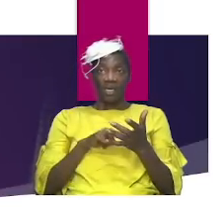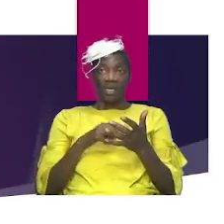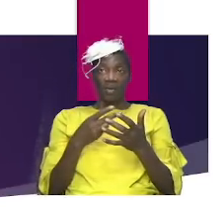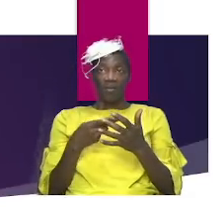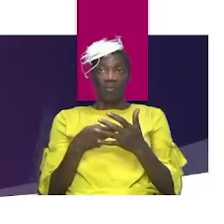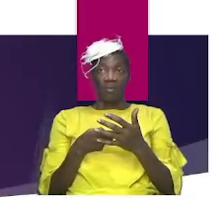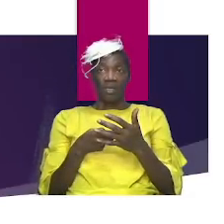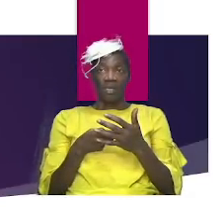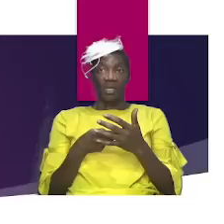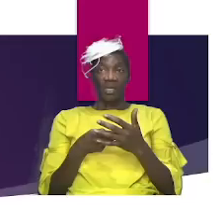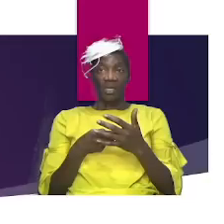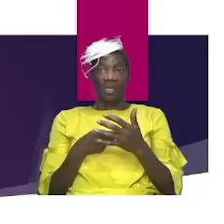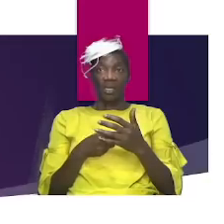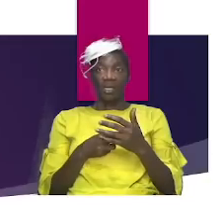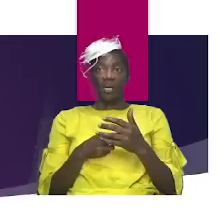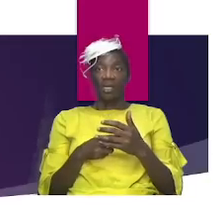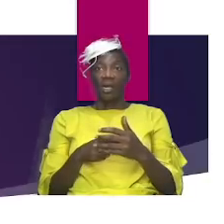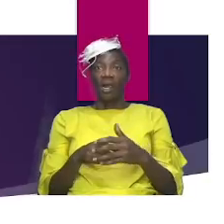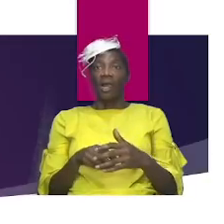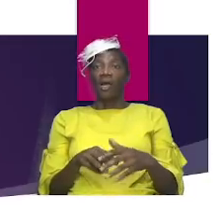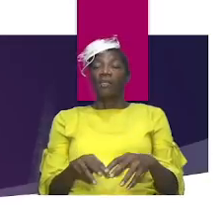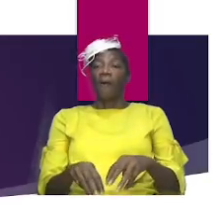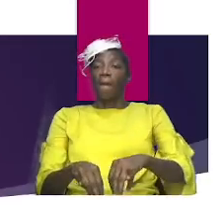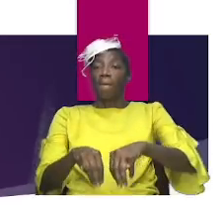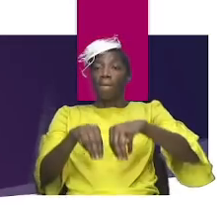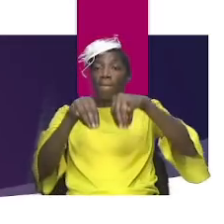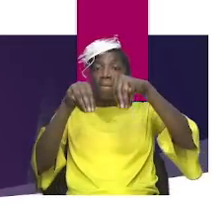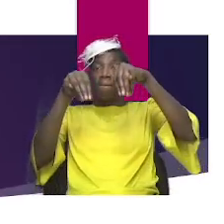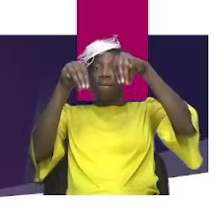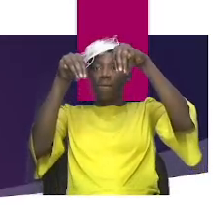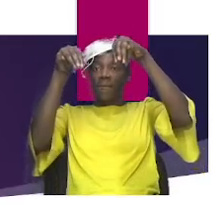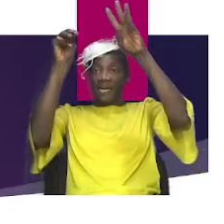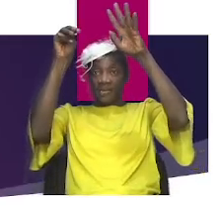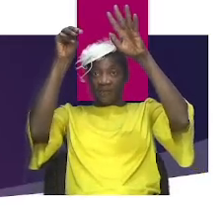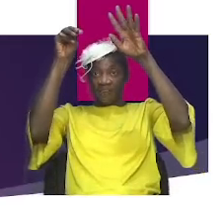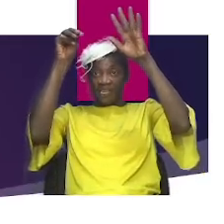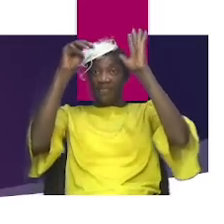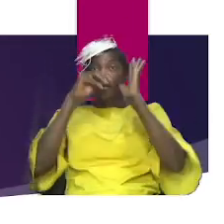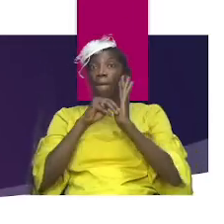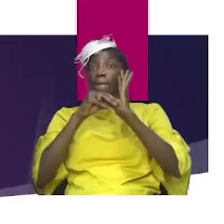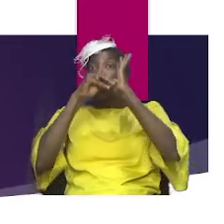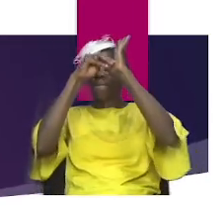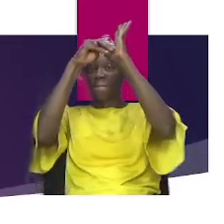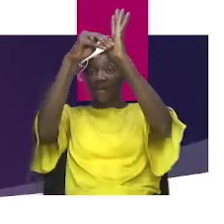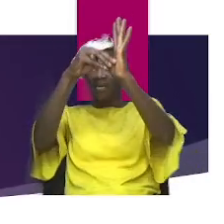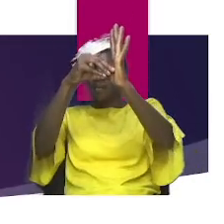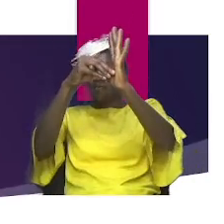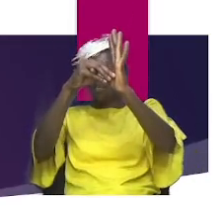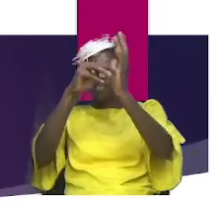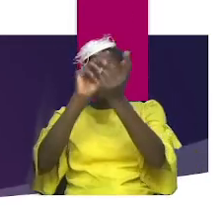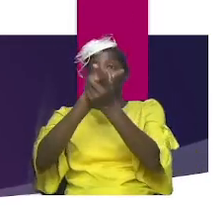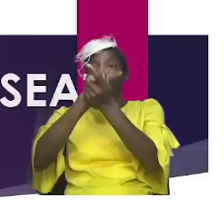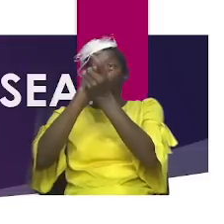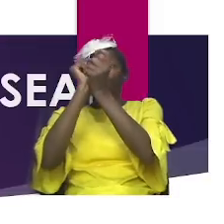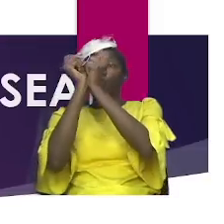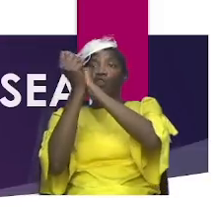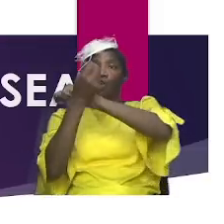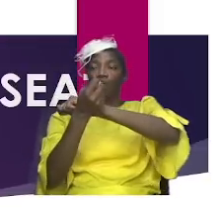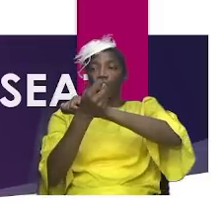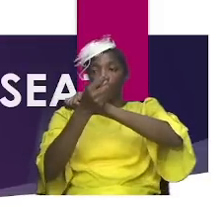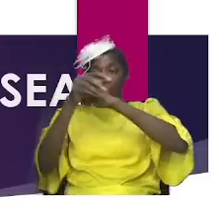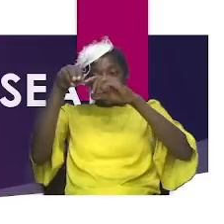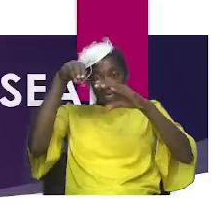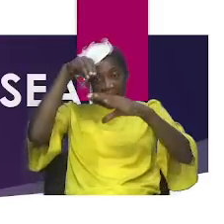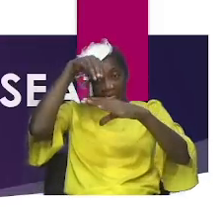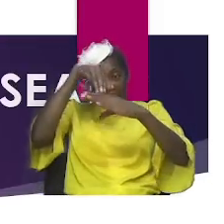made manifest. The imagery is that we shall be turned inside out, all right?